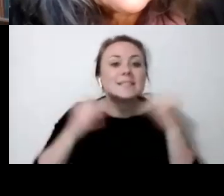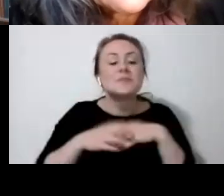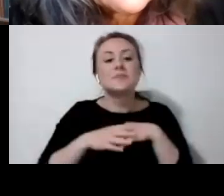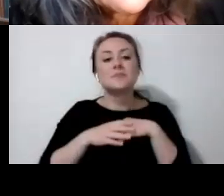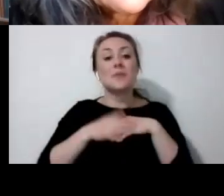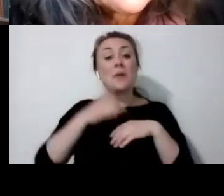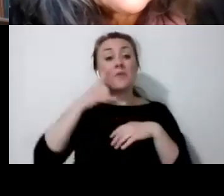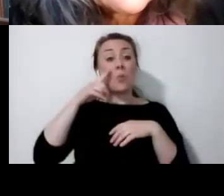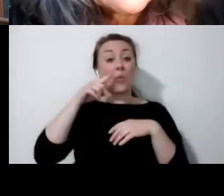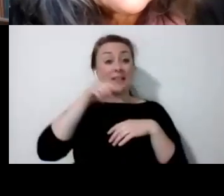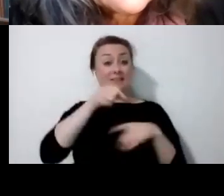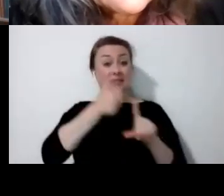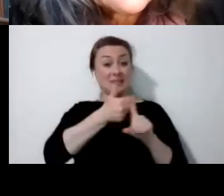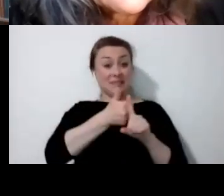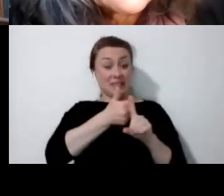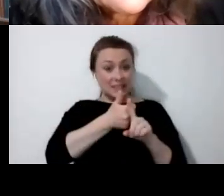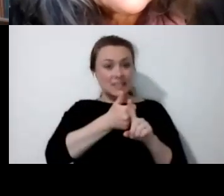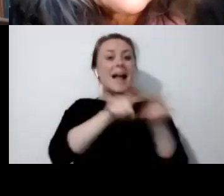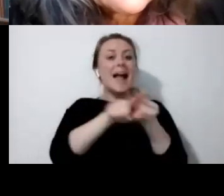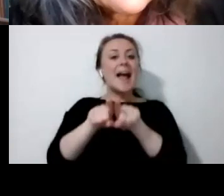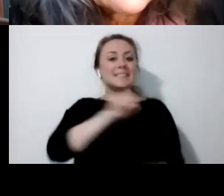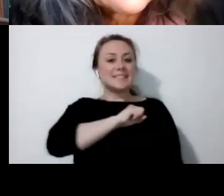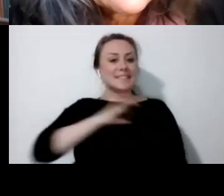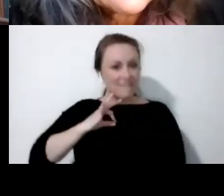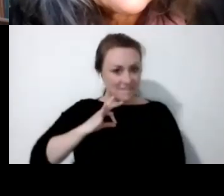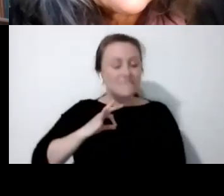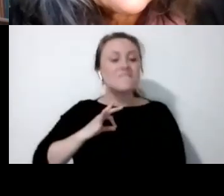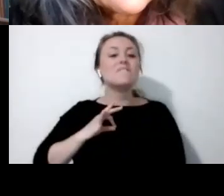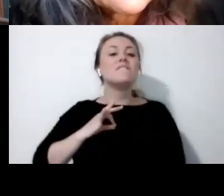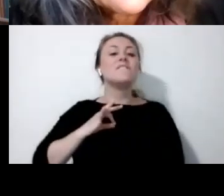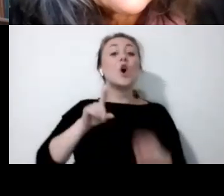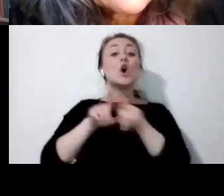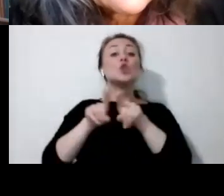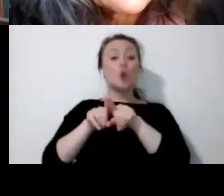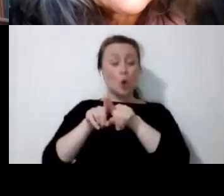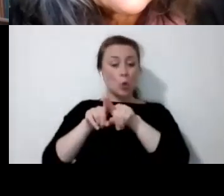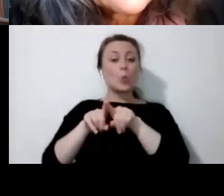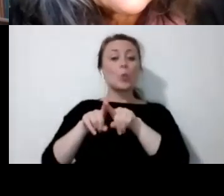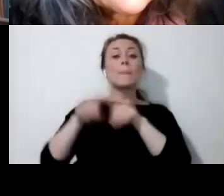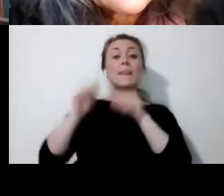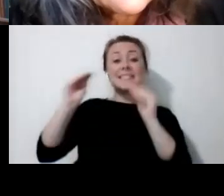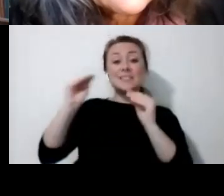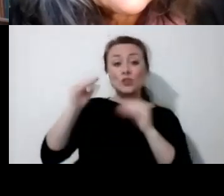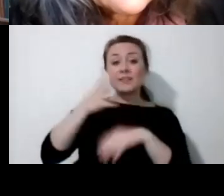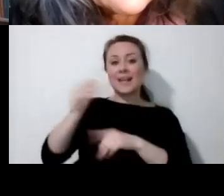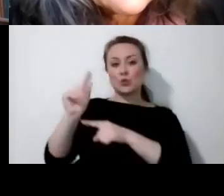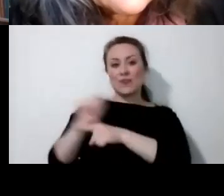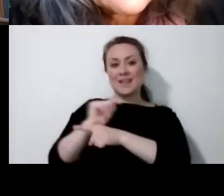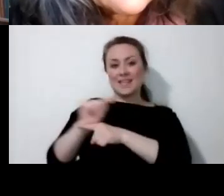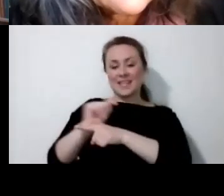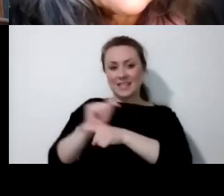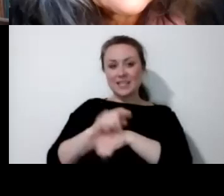as a faculty that has been extended to the teaching and training of our specialists,